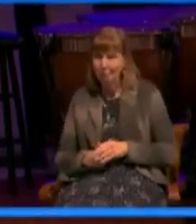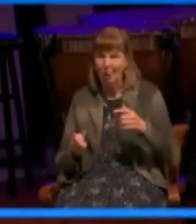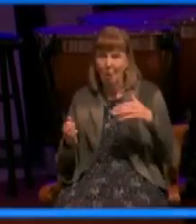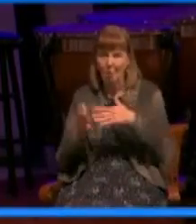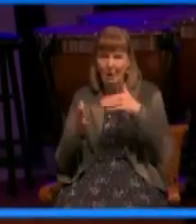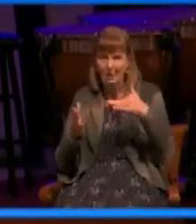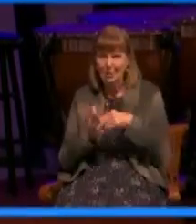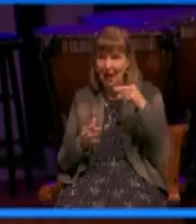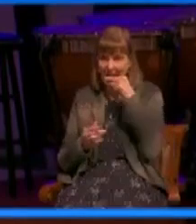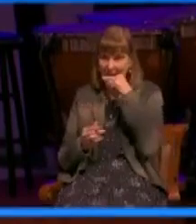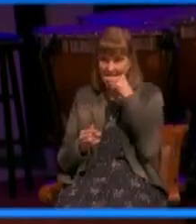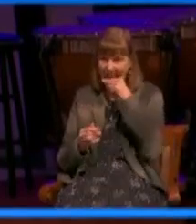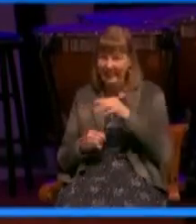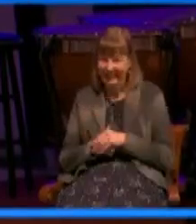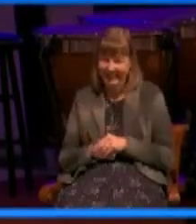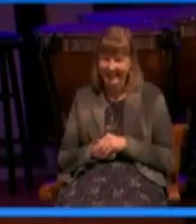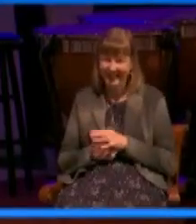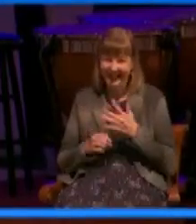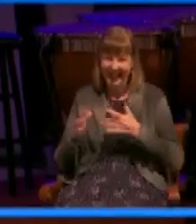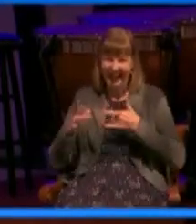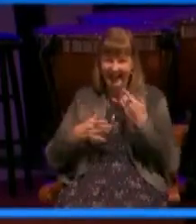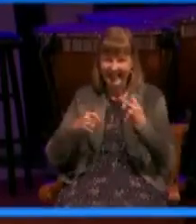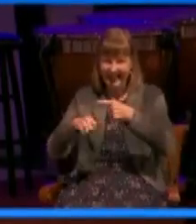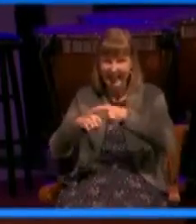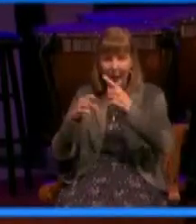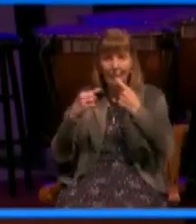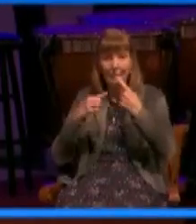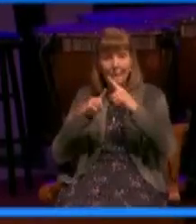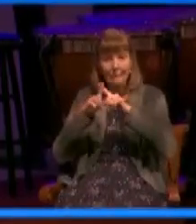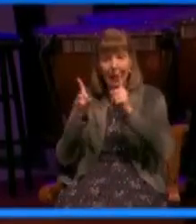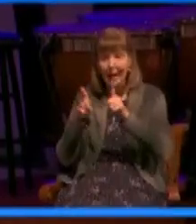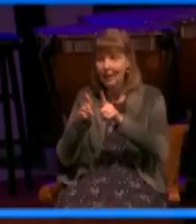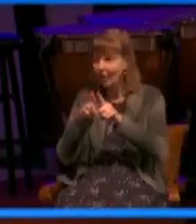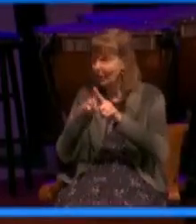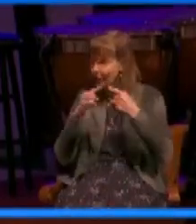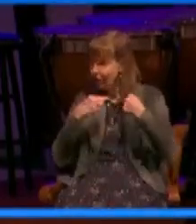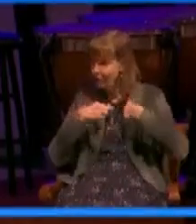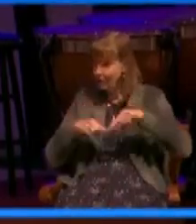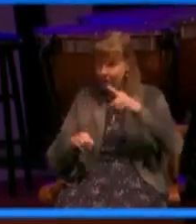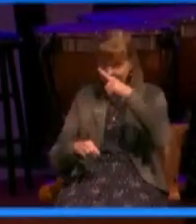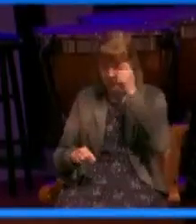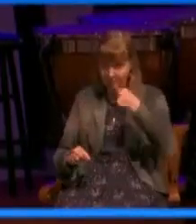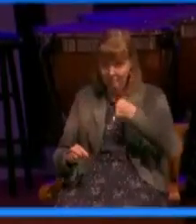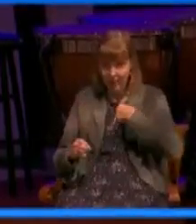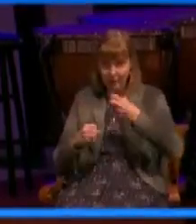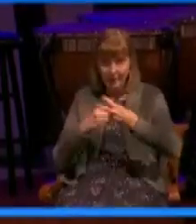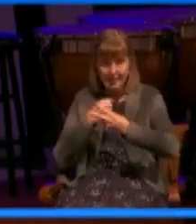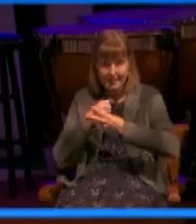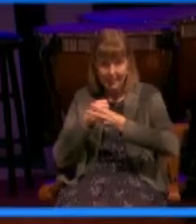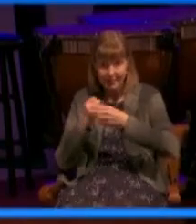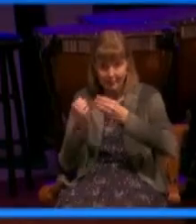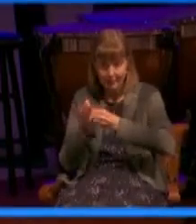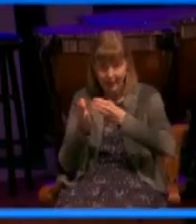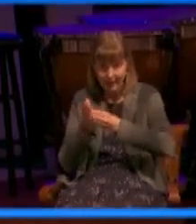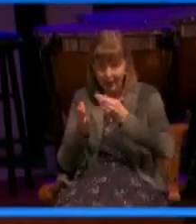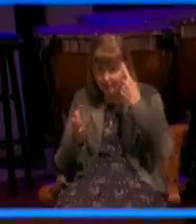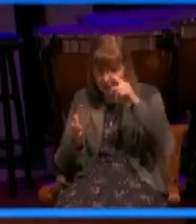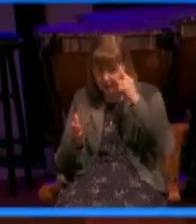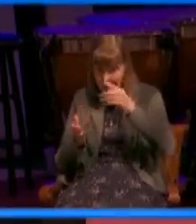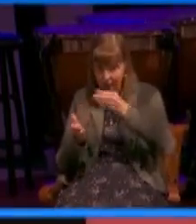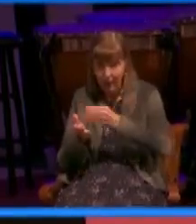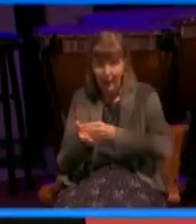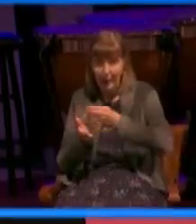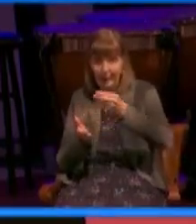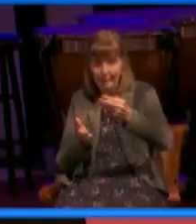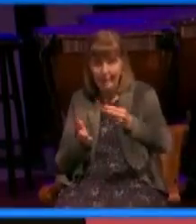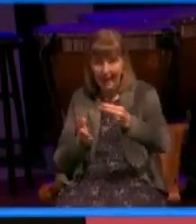time. But also during that summer, I was saving up money for an engagement ring. And one of the weekends nearing